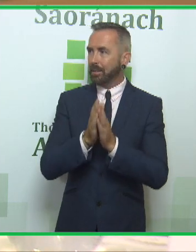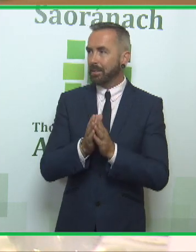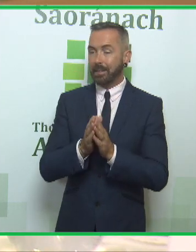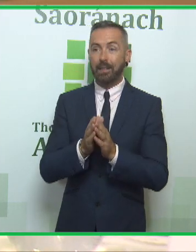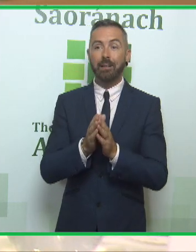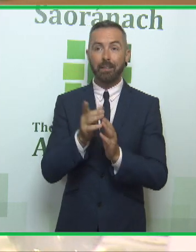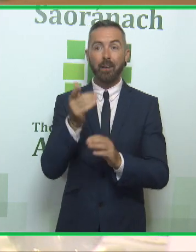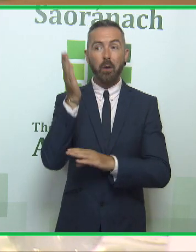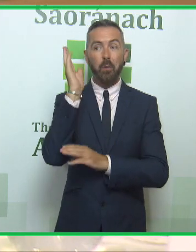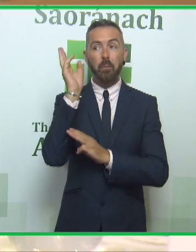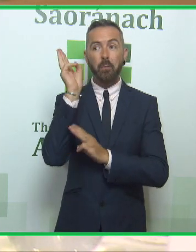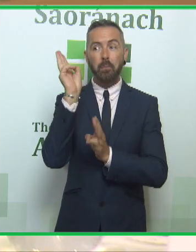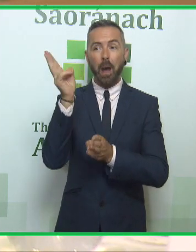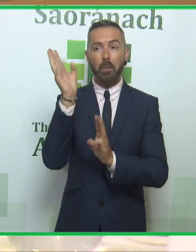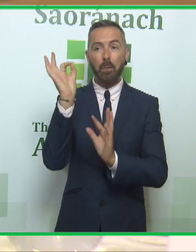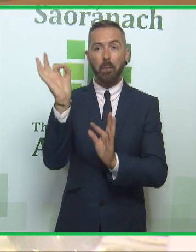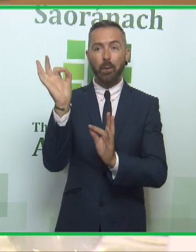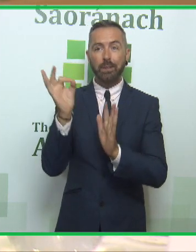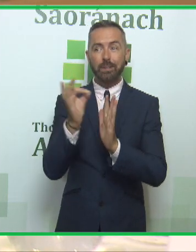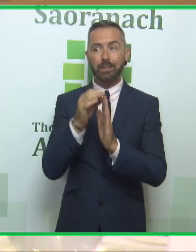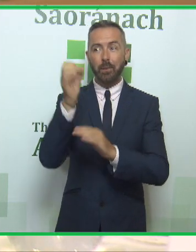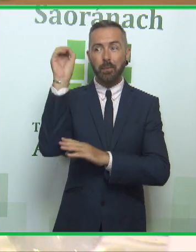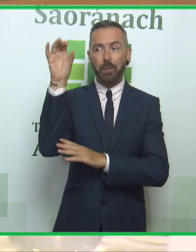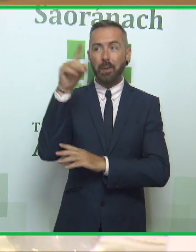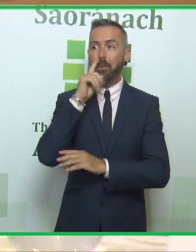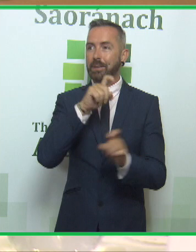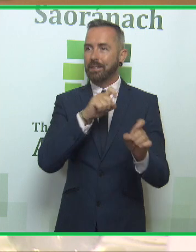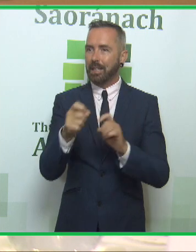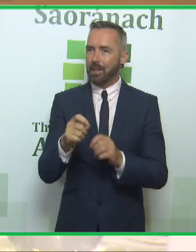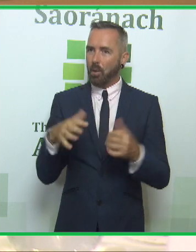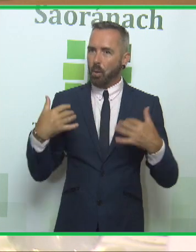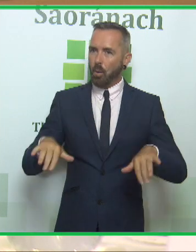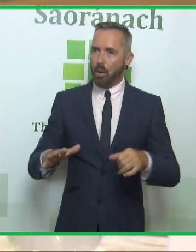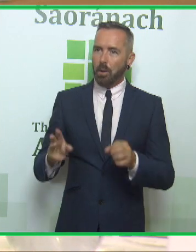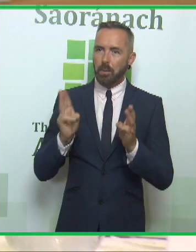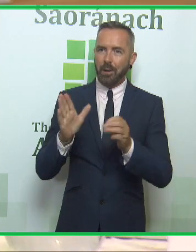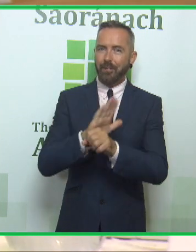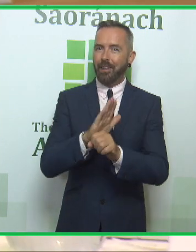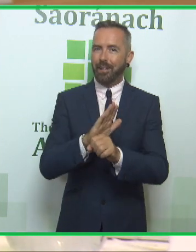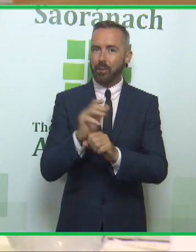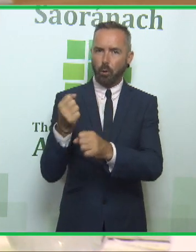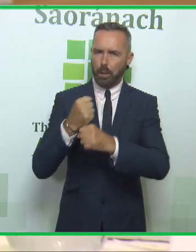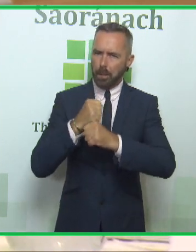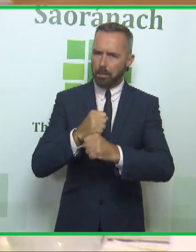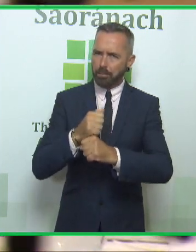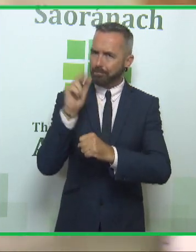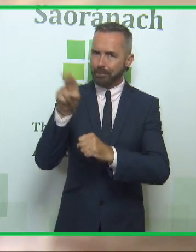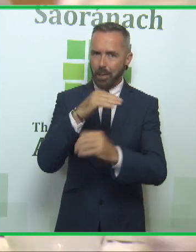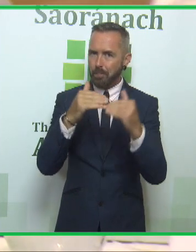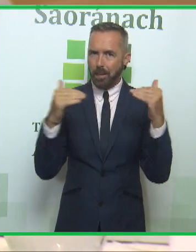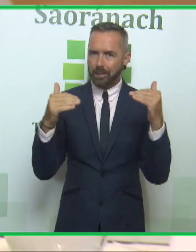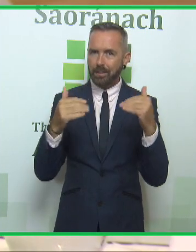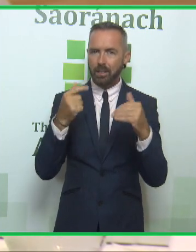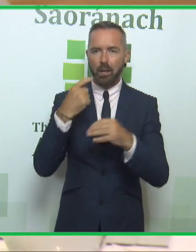Even though it's PowerPoint now, fantastic presentation, and I think your commitment is unmatched, and just you've brought the whole concept and theory of recovery